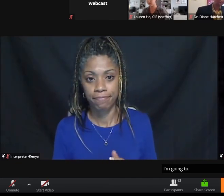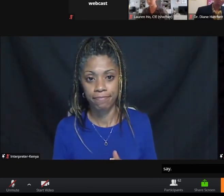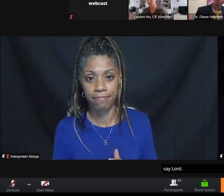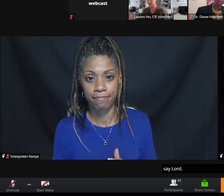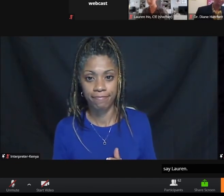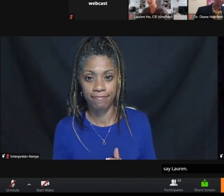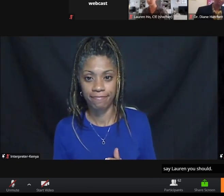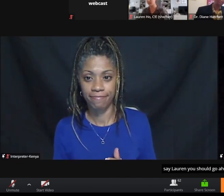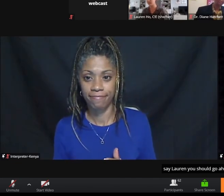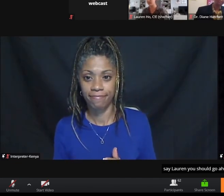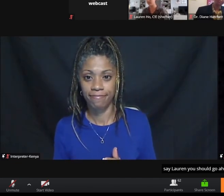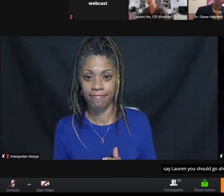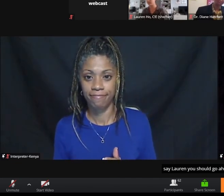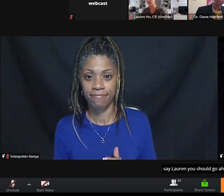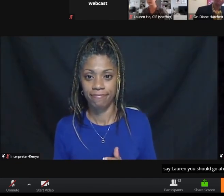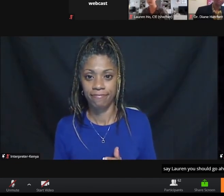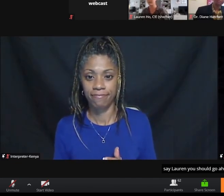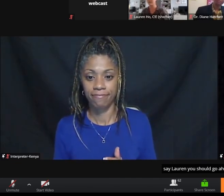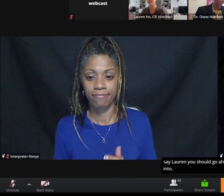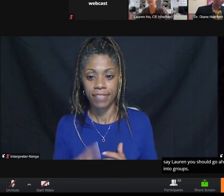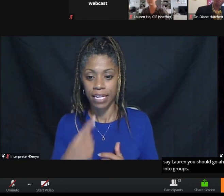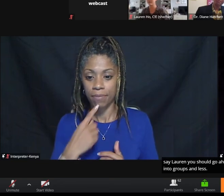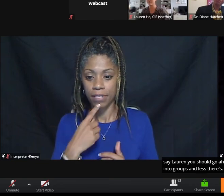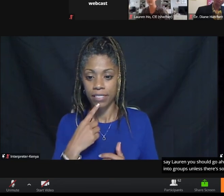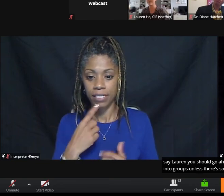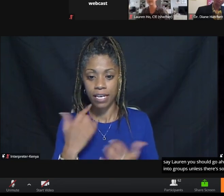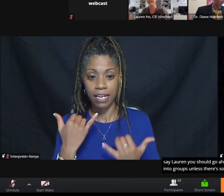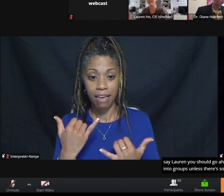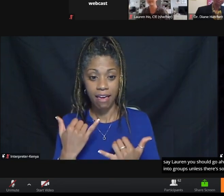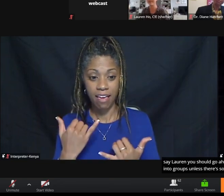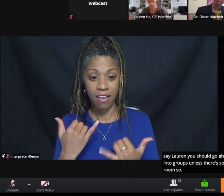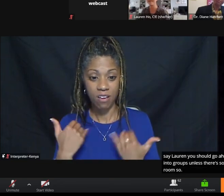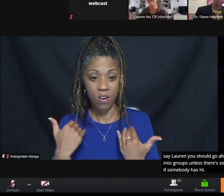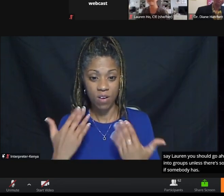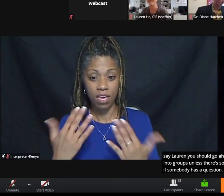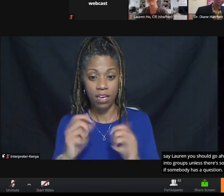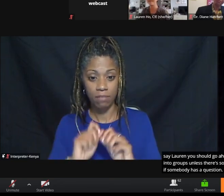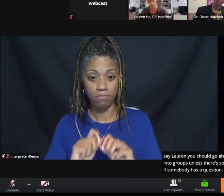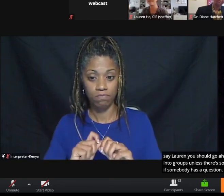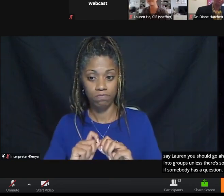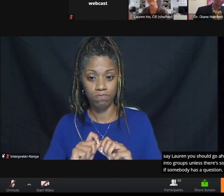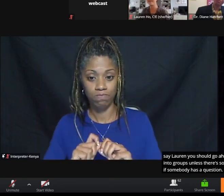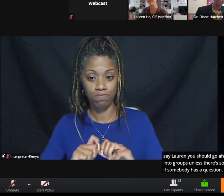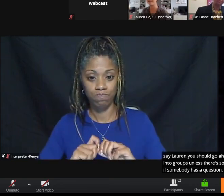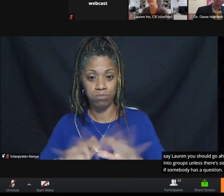say, Lauren, you should go ahead and send us off into groups unless there's something in the chat where somebody has a question.